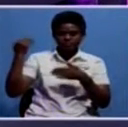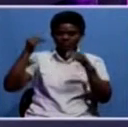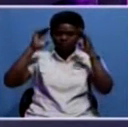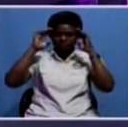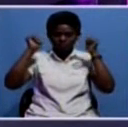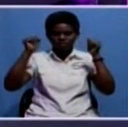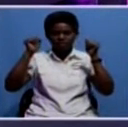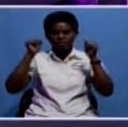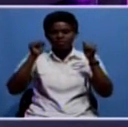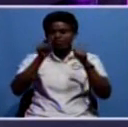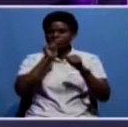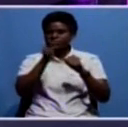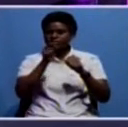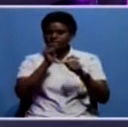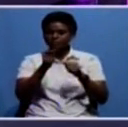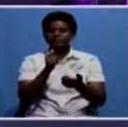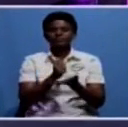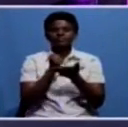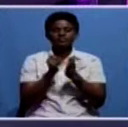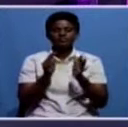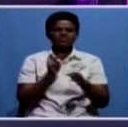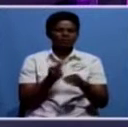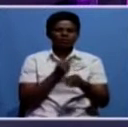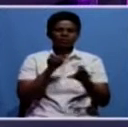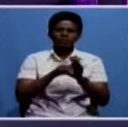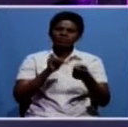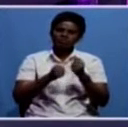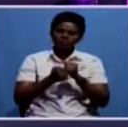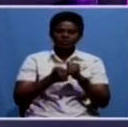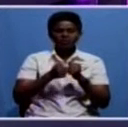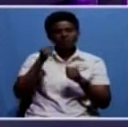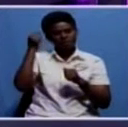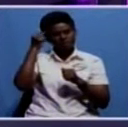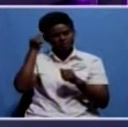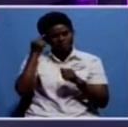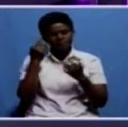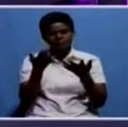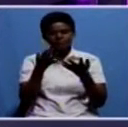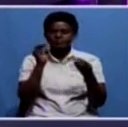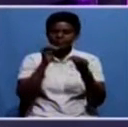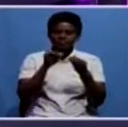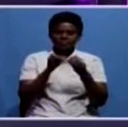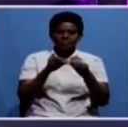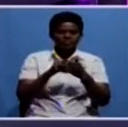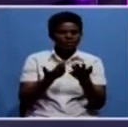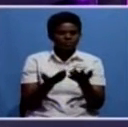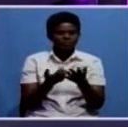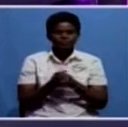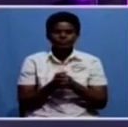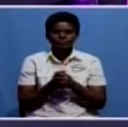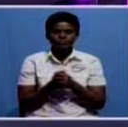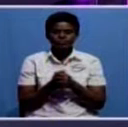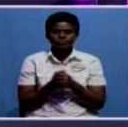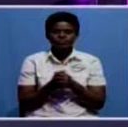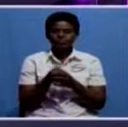report, and many others. Are we in a crisis as a country? Is government, to be particular, is government in a crisis? Let